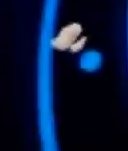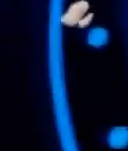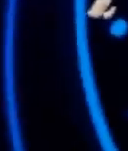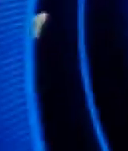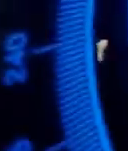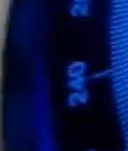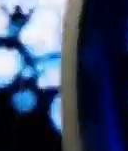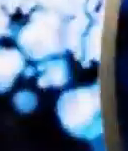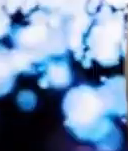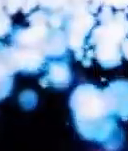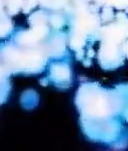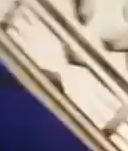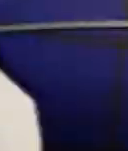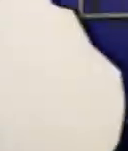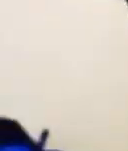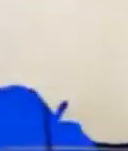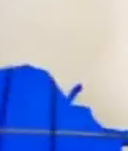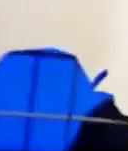nandom.